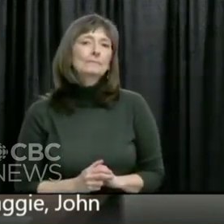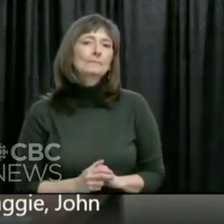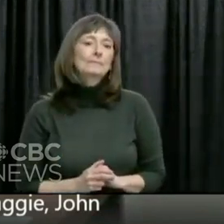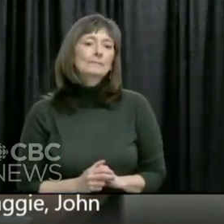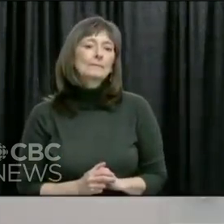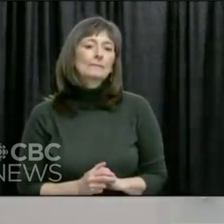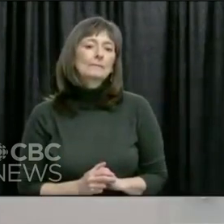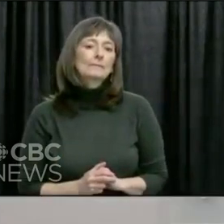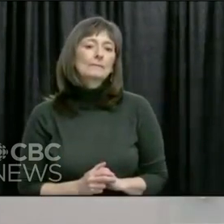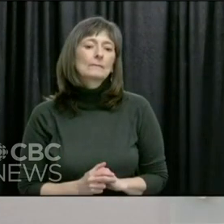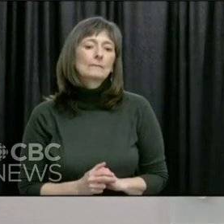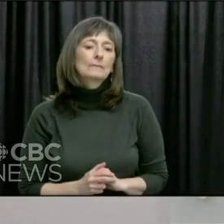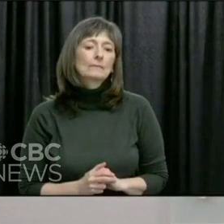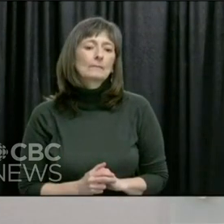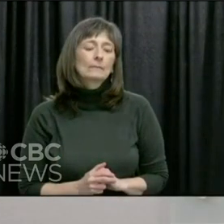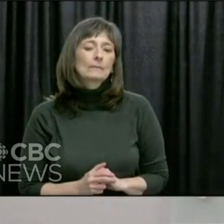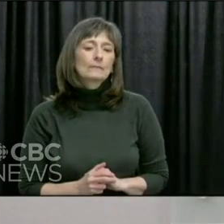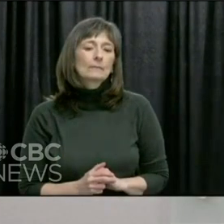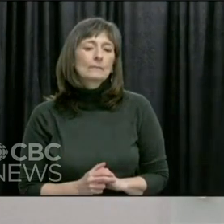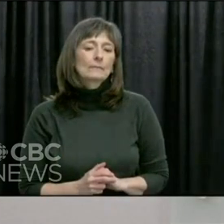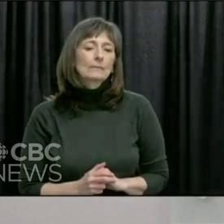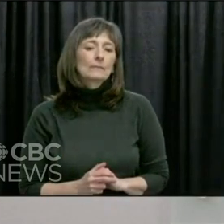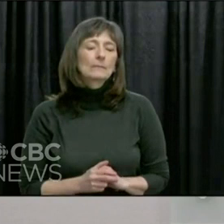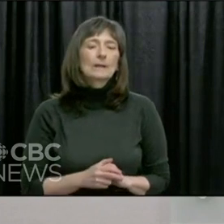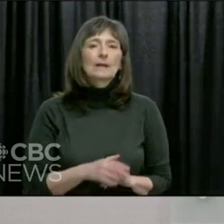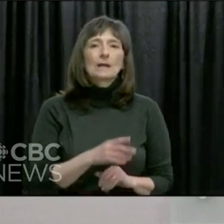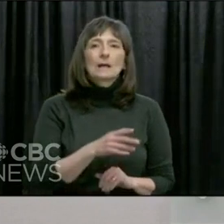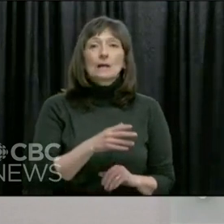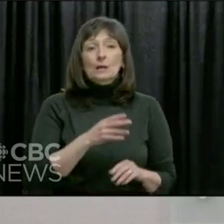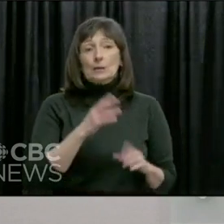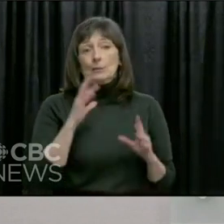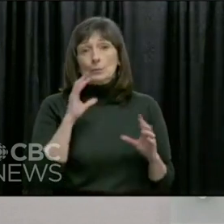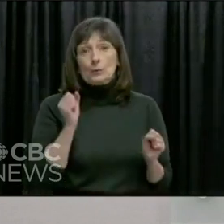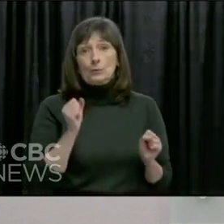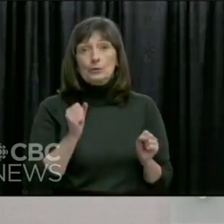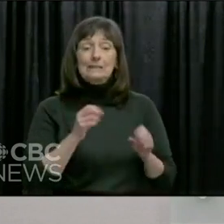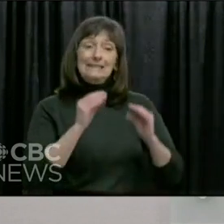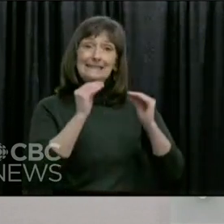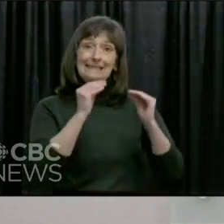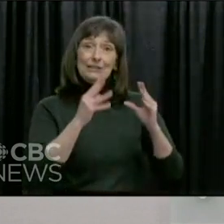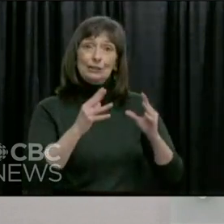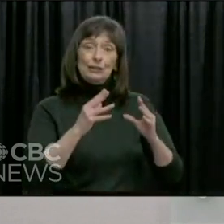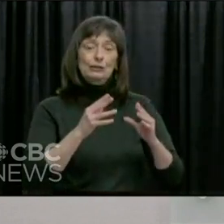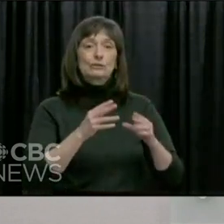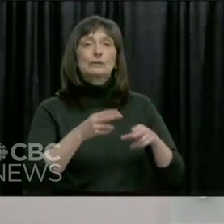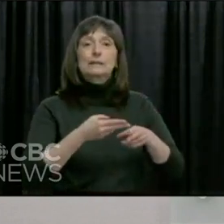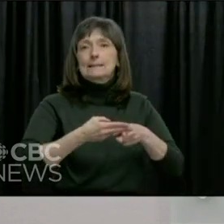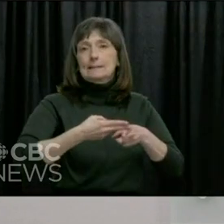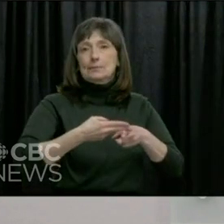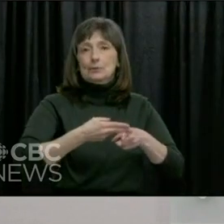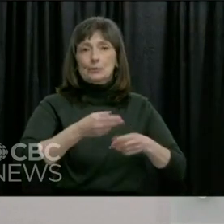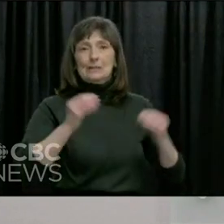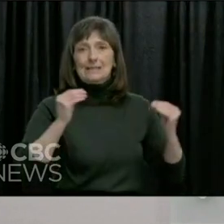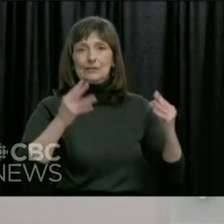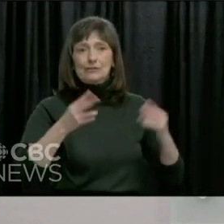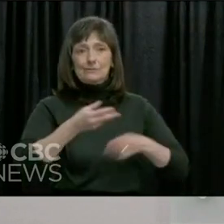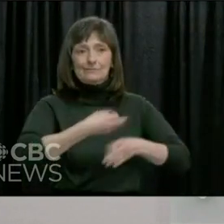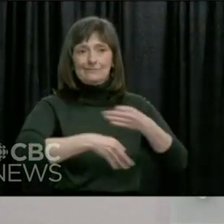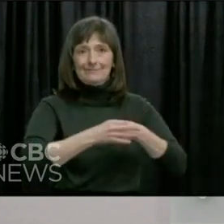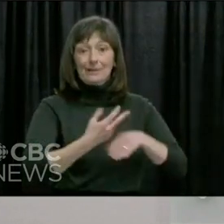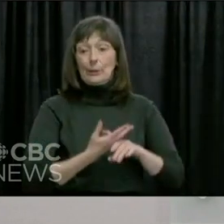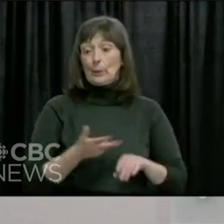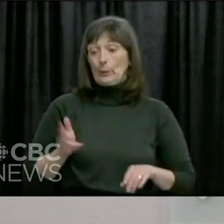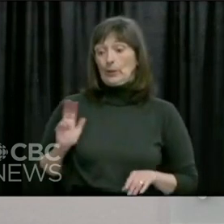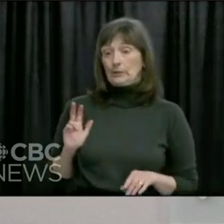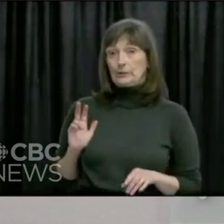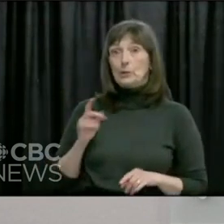And lastly, Premier, I'm hearing from substitute teachers who say the provincial government still has really done nothing for them, despite 3 weeks ago saying they